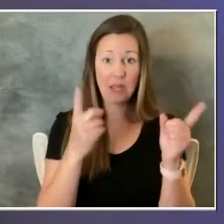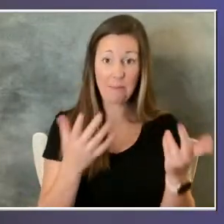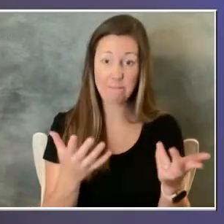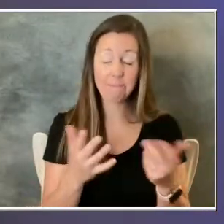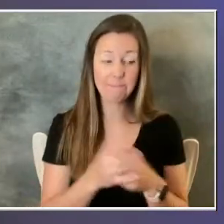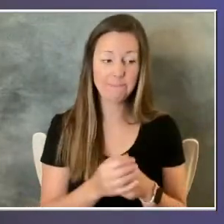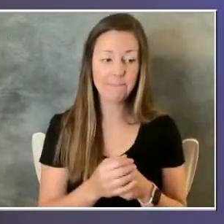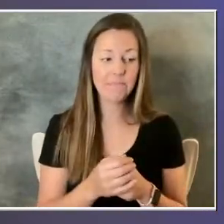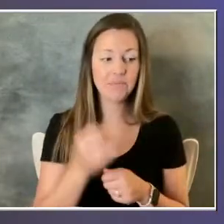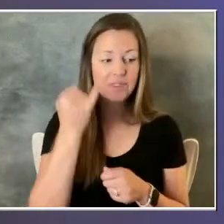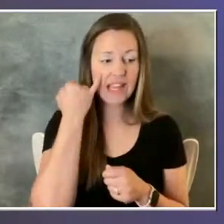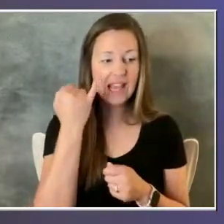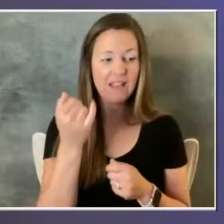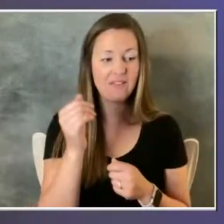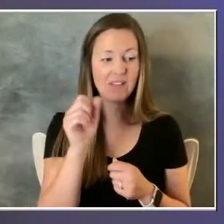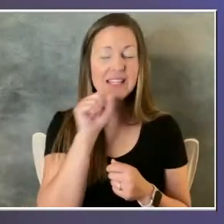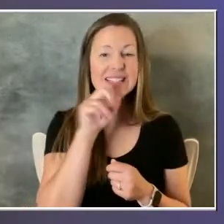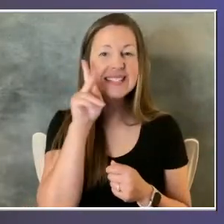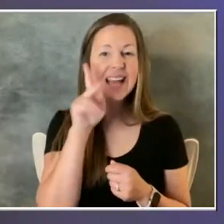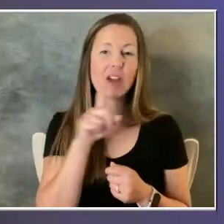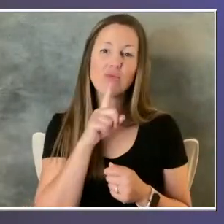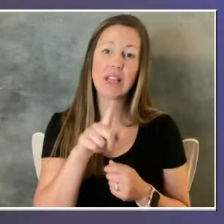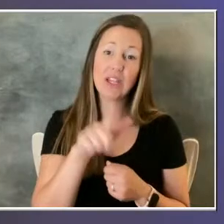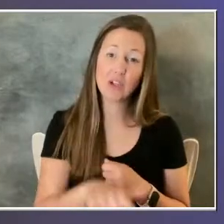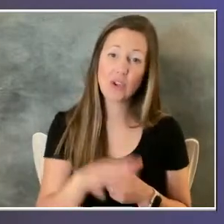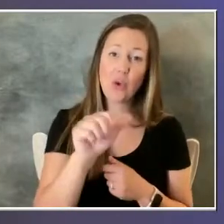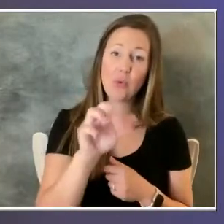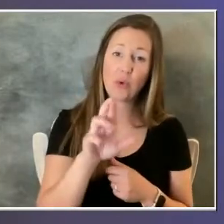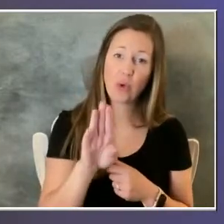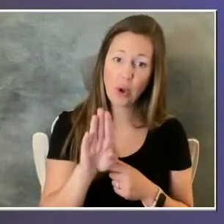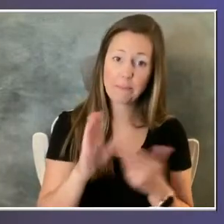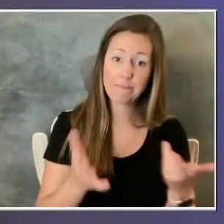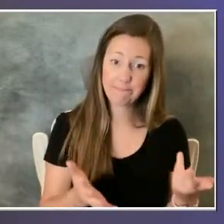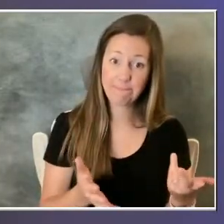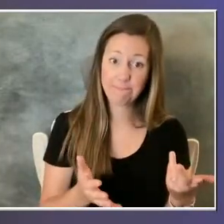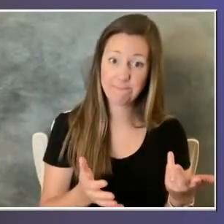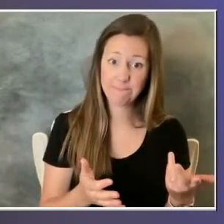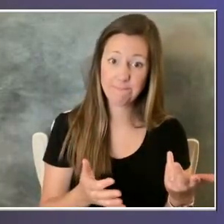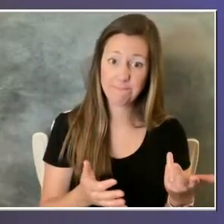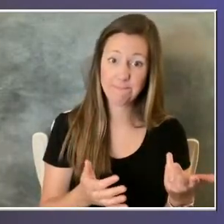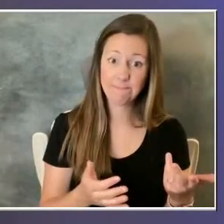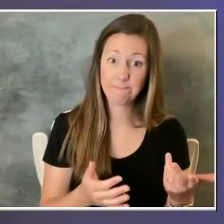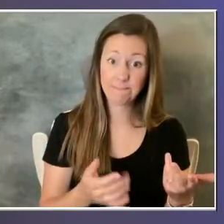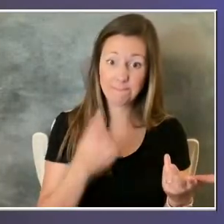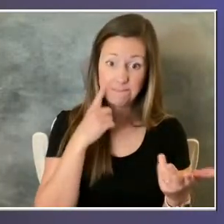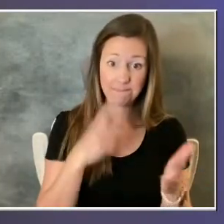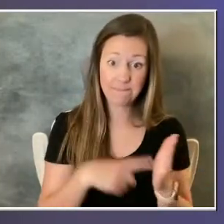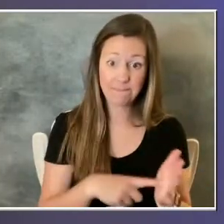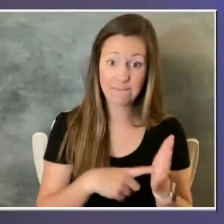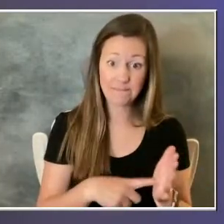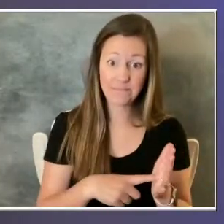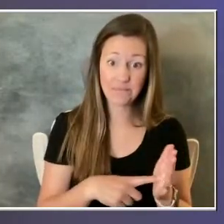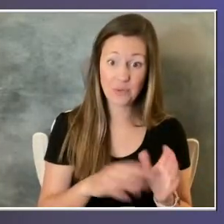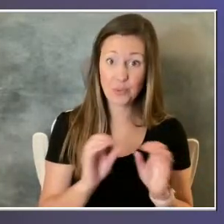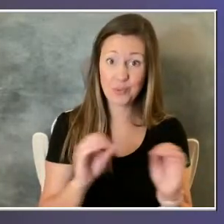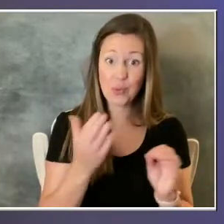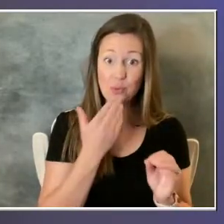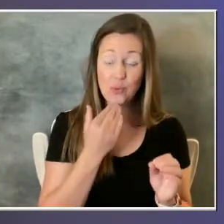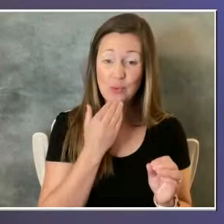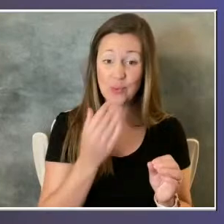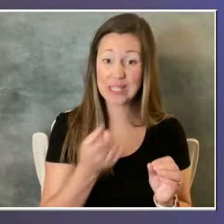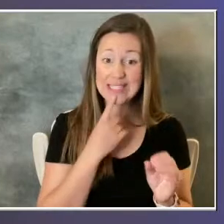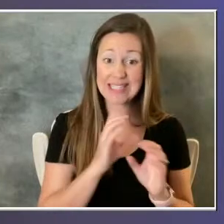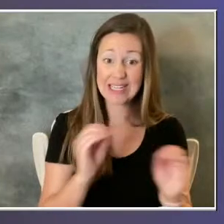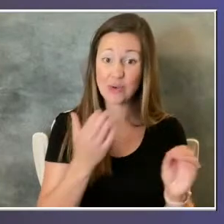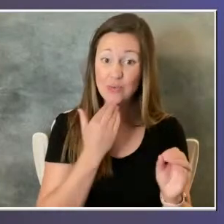is very low carb, like for example, the no sugar, you say no sugar yogurt and add